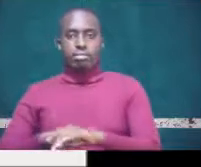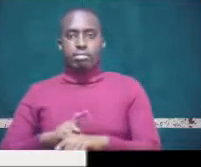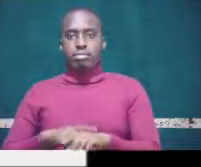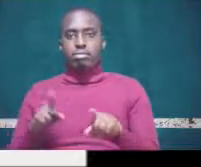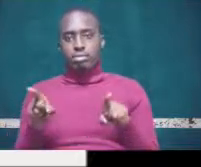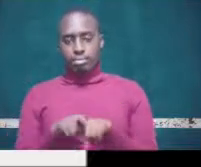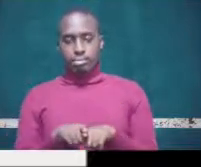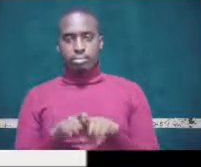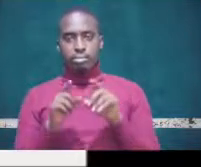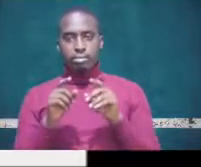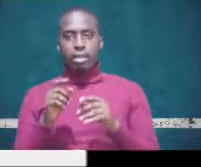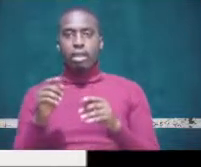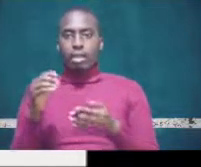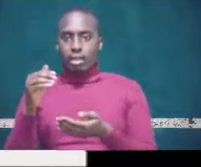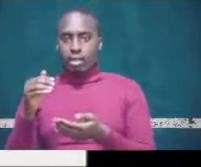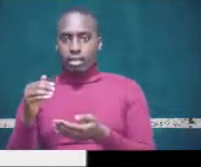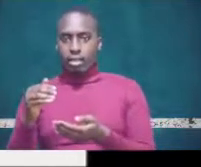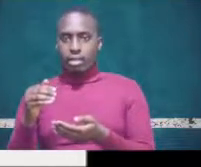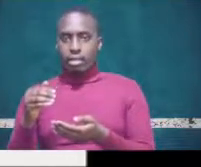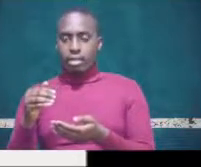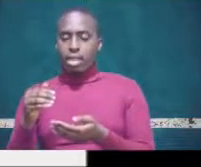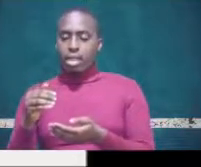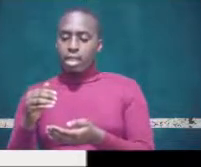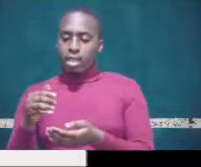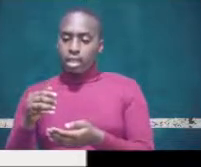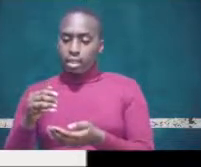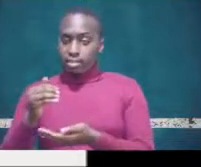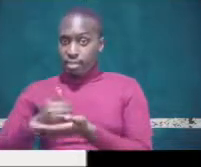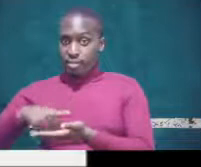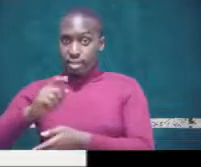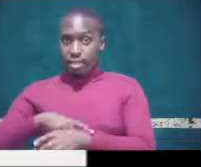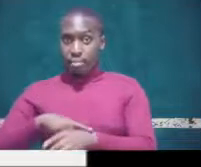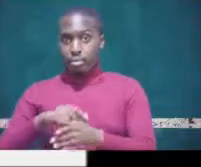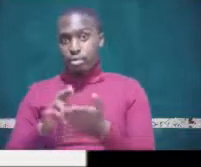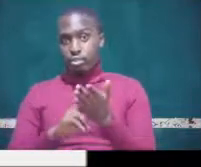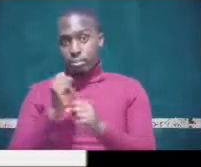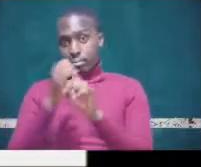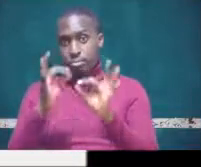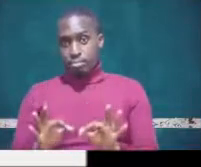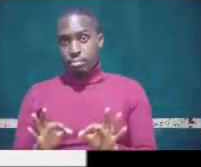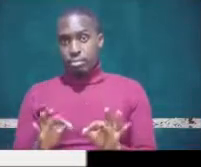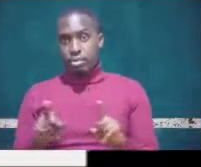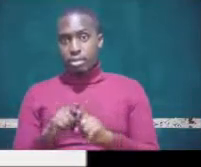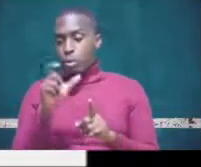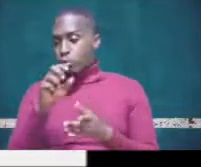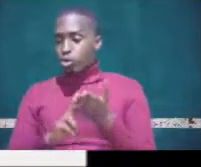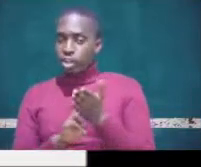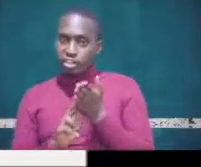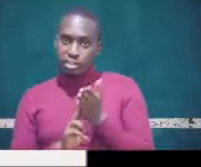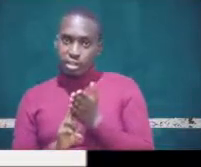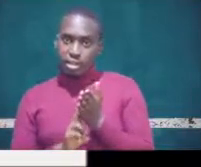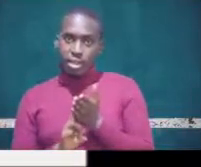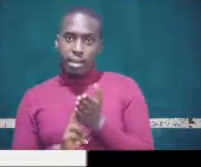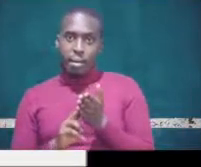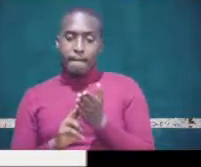efficiency. It saves time and increases labor productivity. So someone using a machine will work